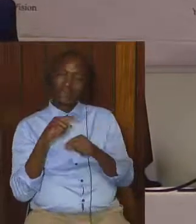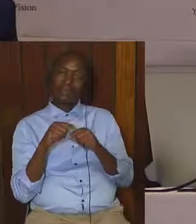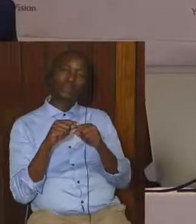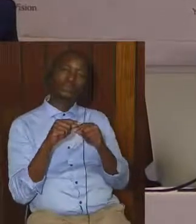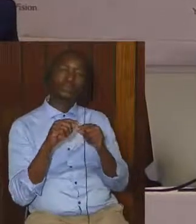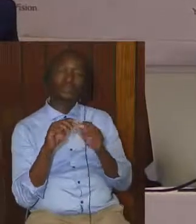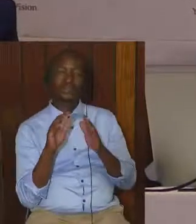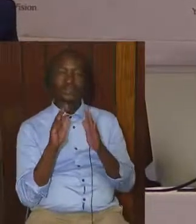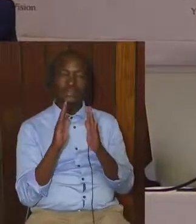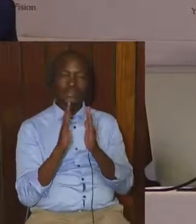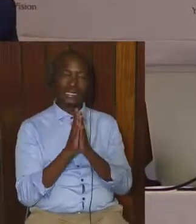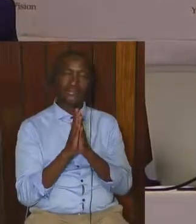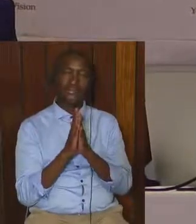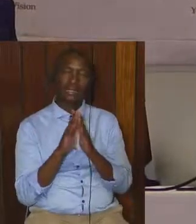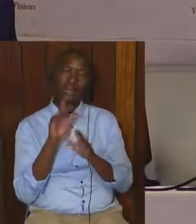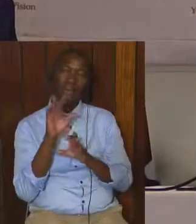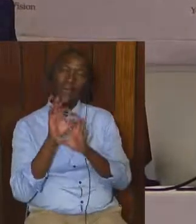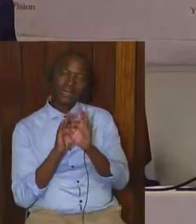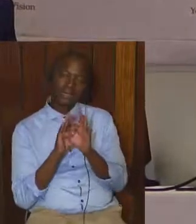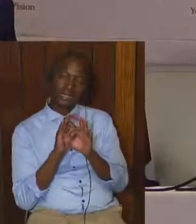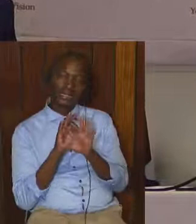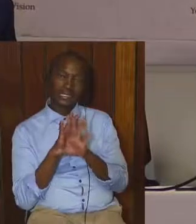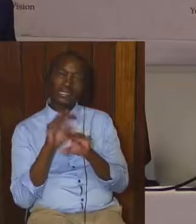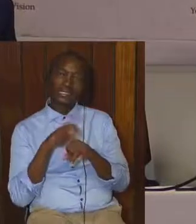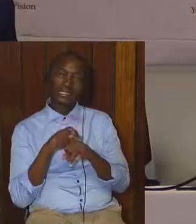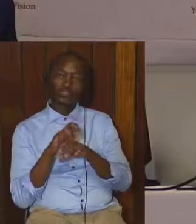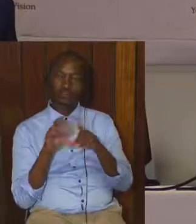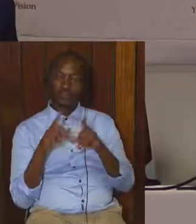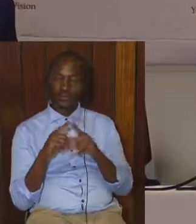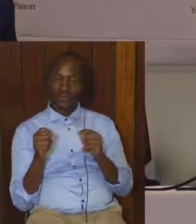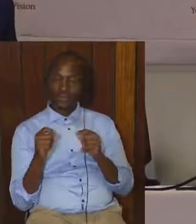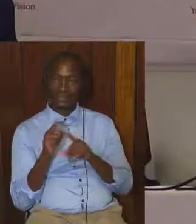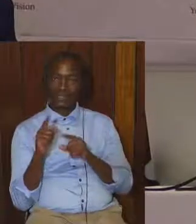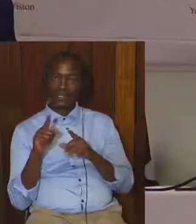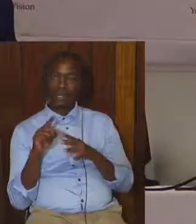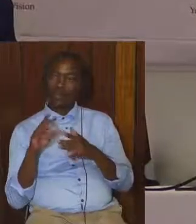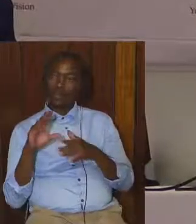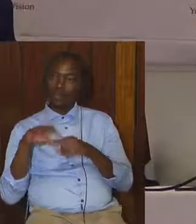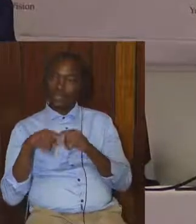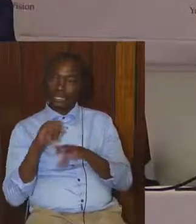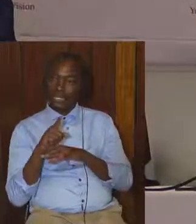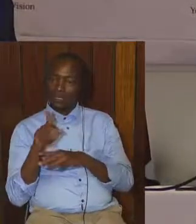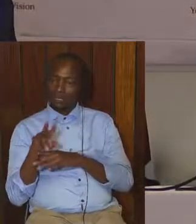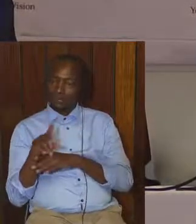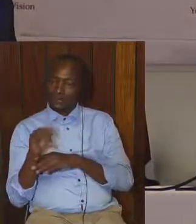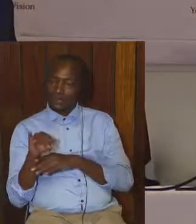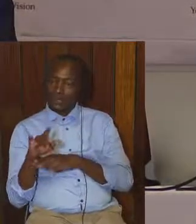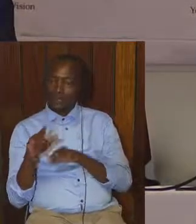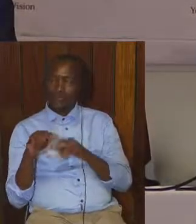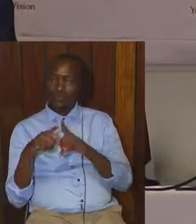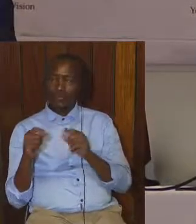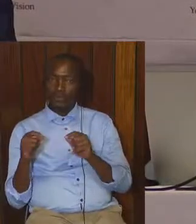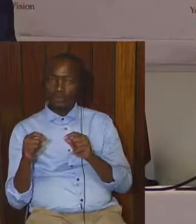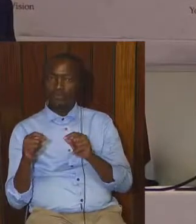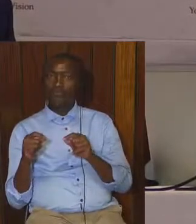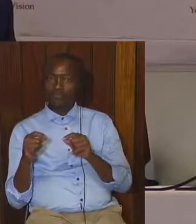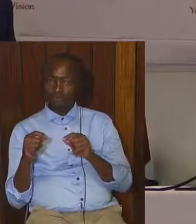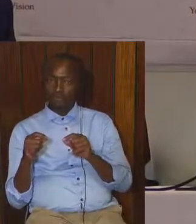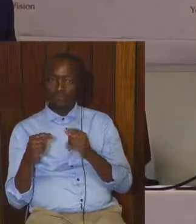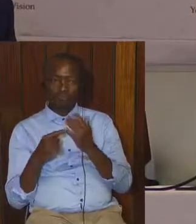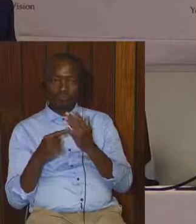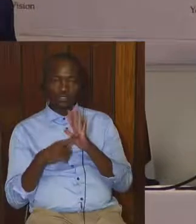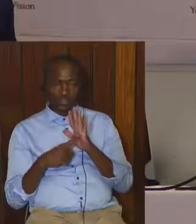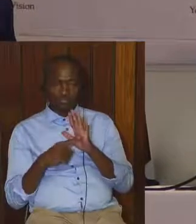work that still needed to be completed. And we were taken to that particular intersection where work still needed to be completed, and we were